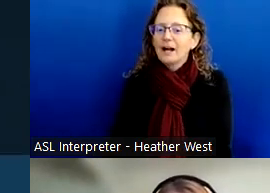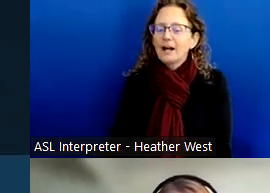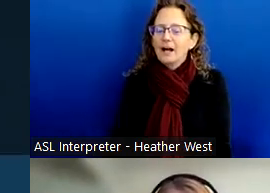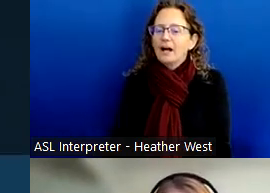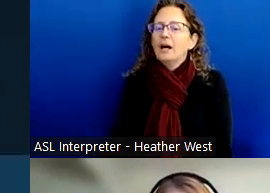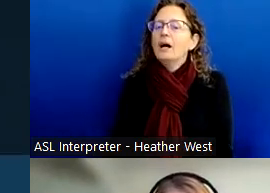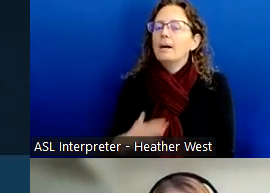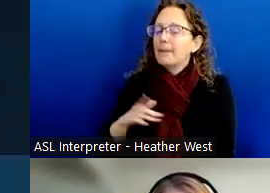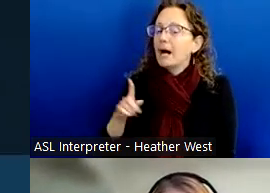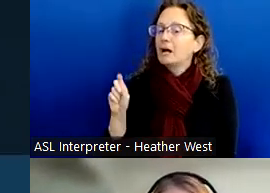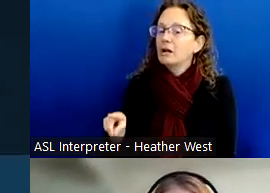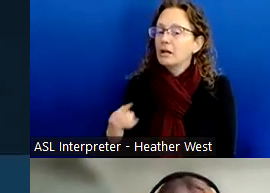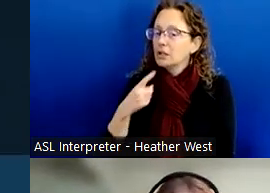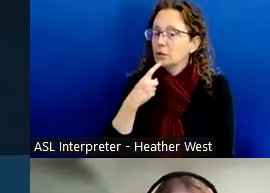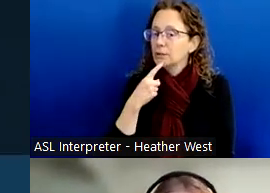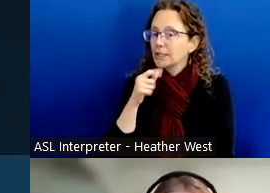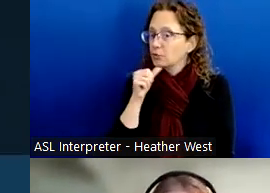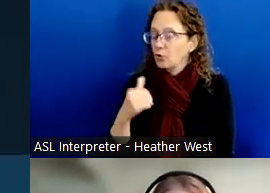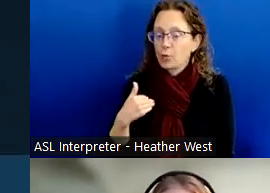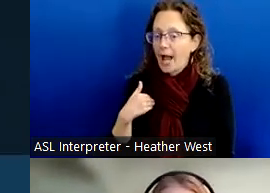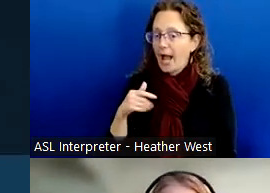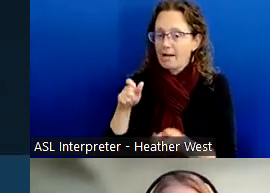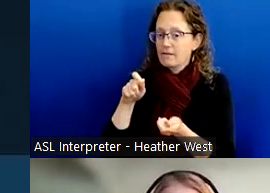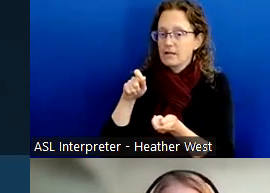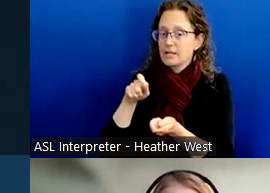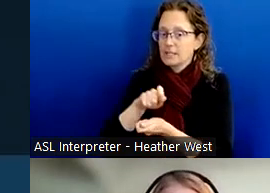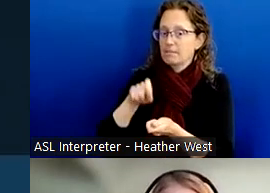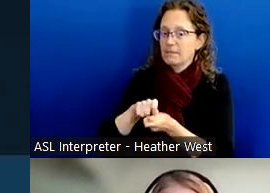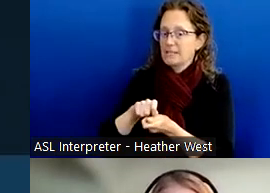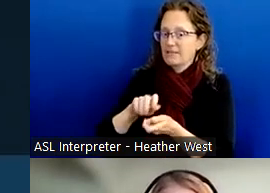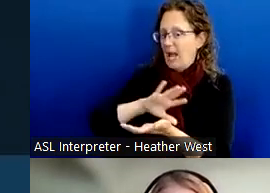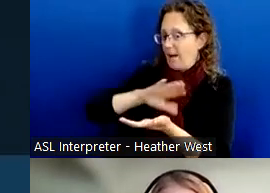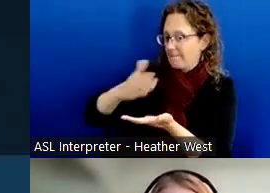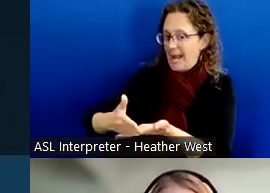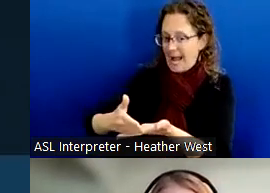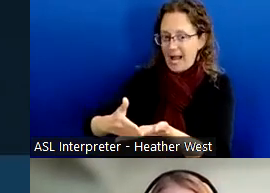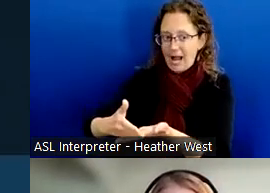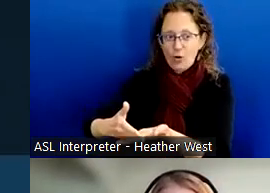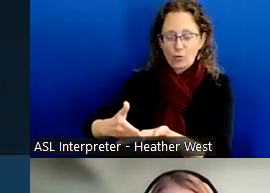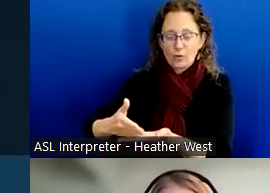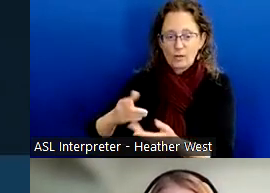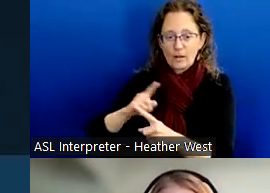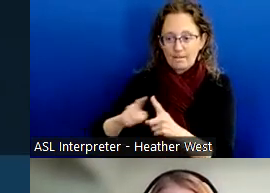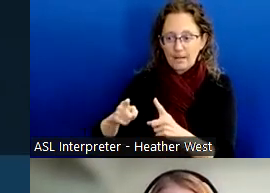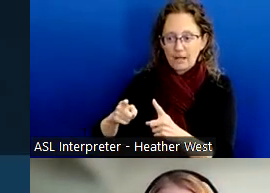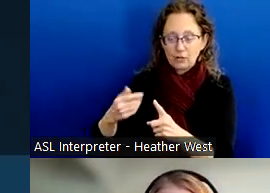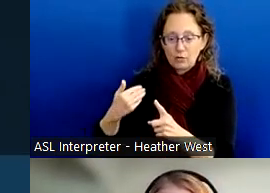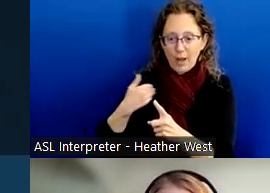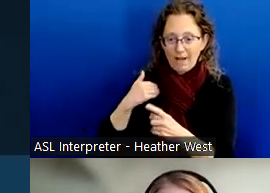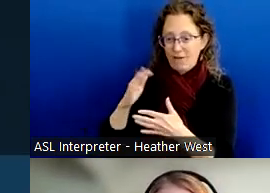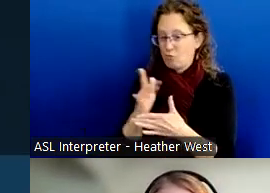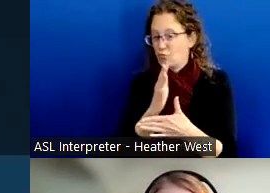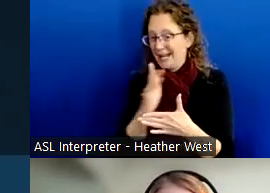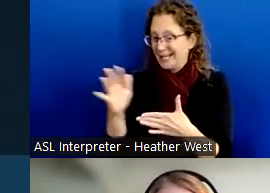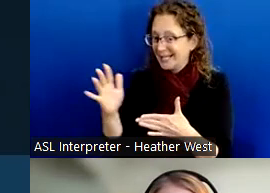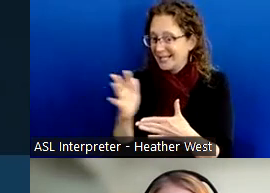So the question was, you said you didn't have a price, like a funding amount that yet, but do you have like an estimate range on